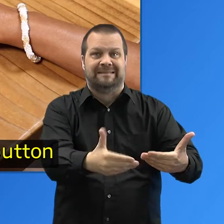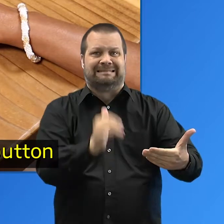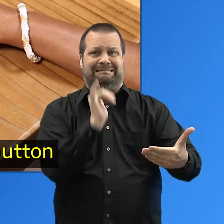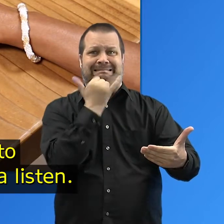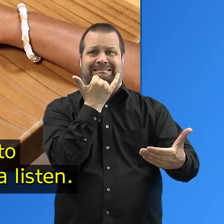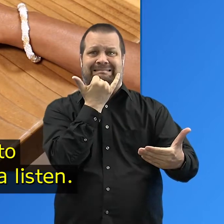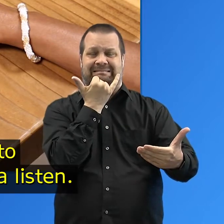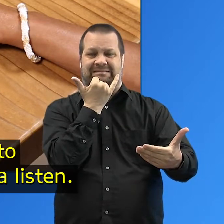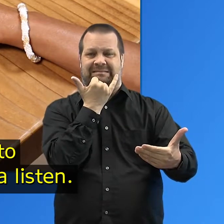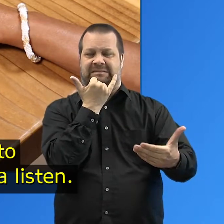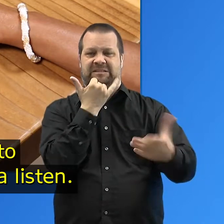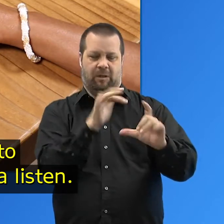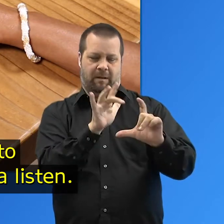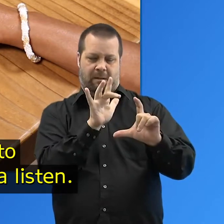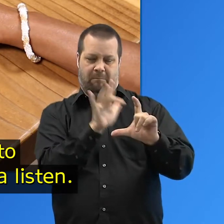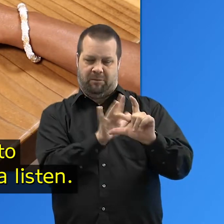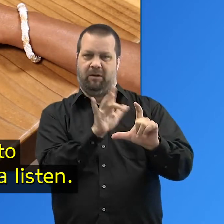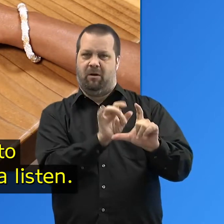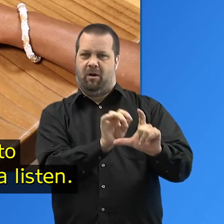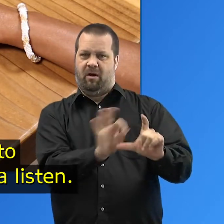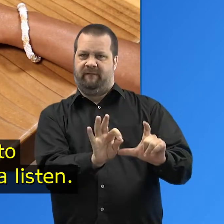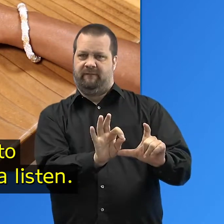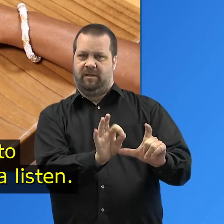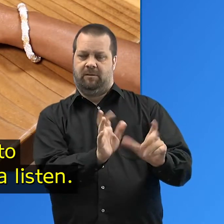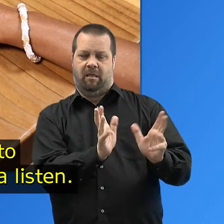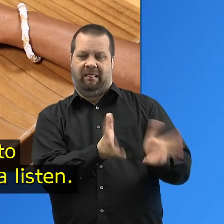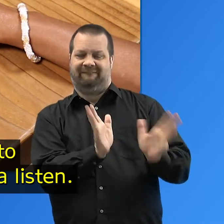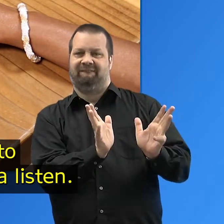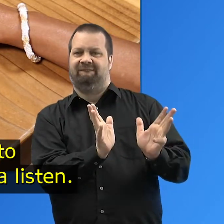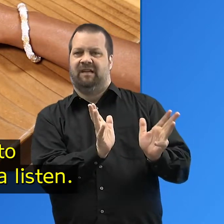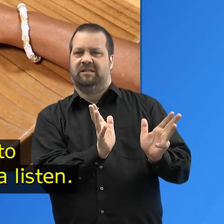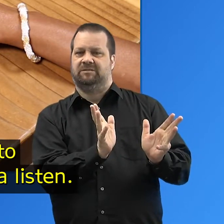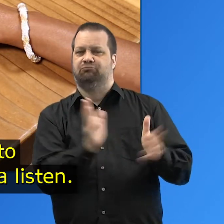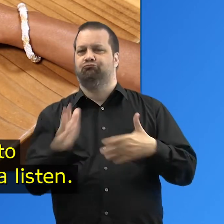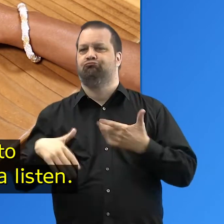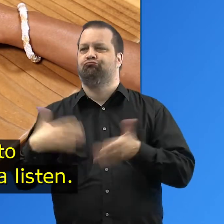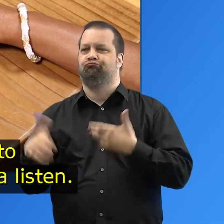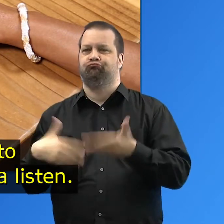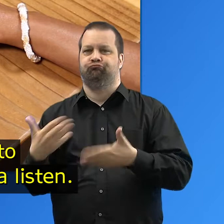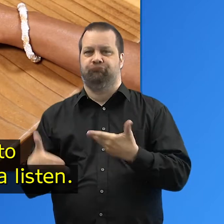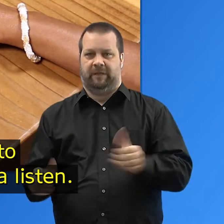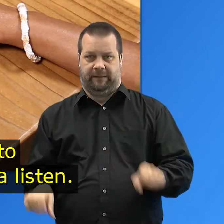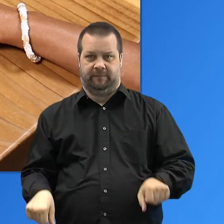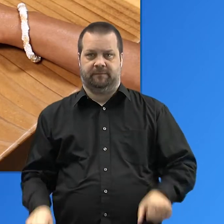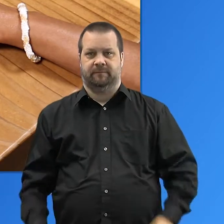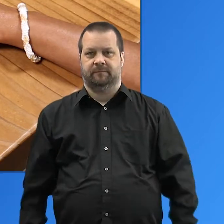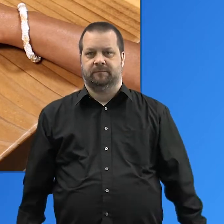button to use if you don't want to inadvertently have Alexa listening.